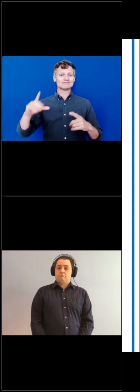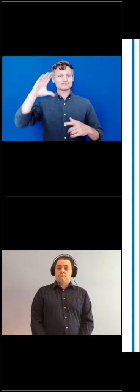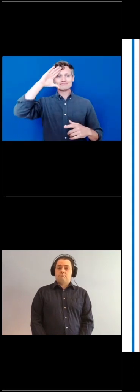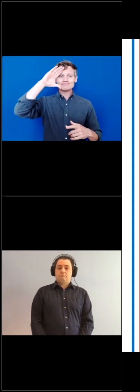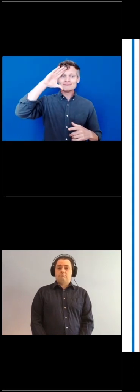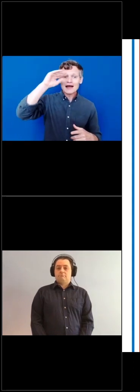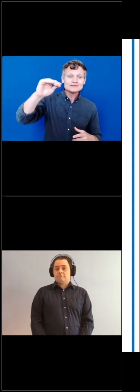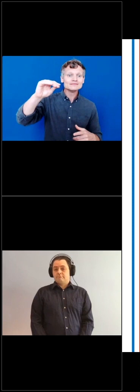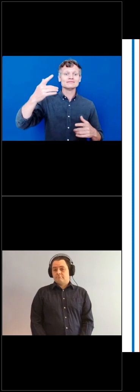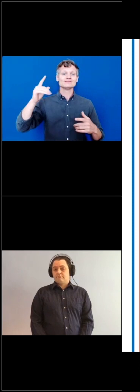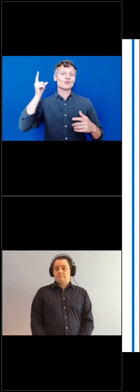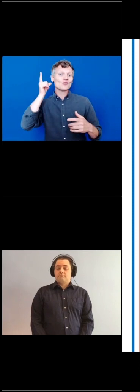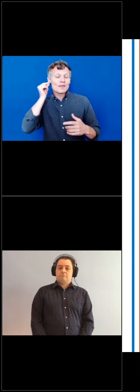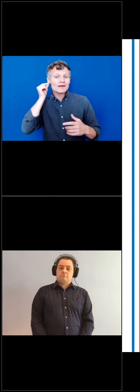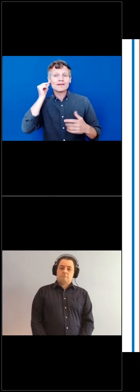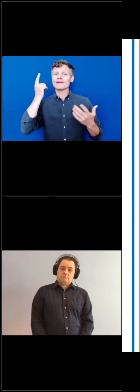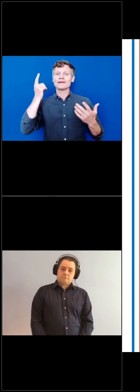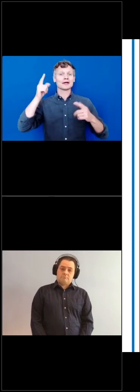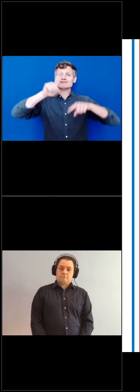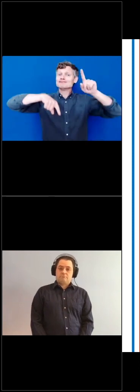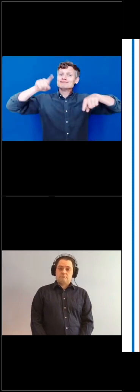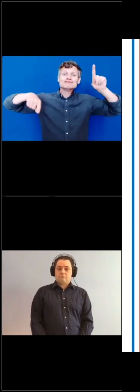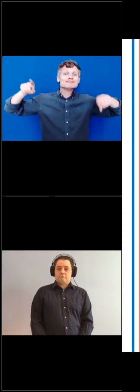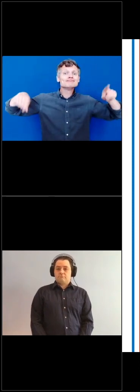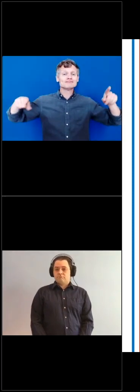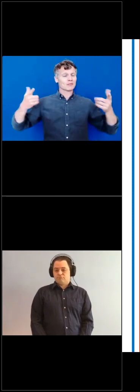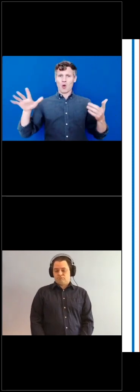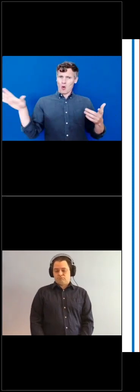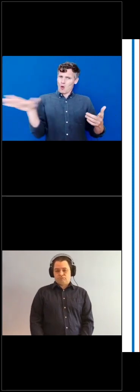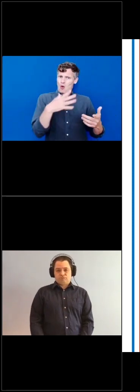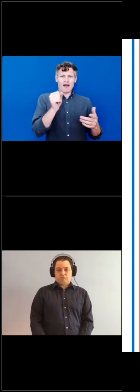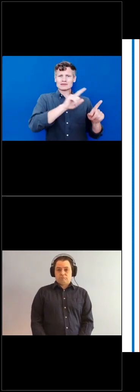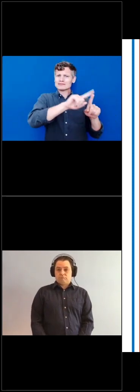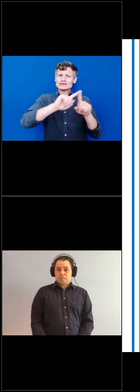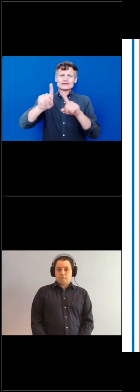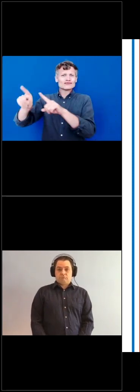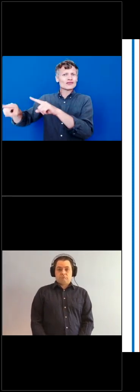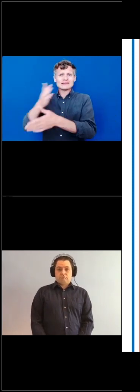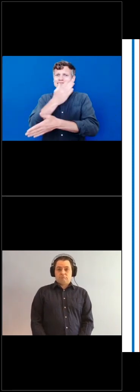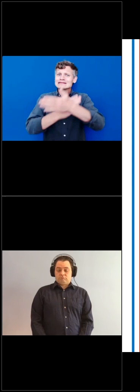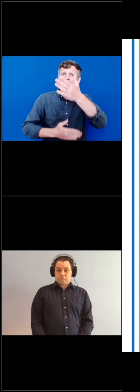persons who are having pre-existing condition, and also we are also able to understand